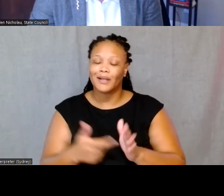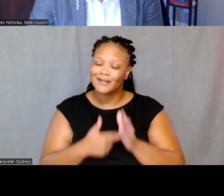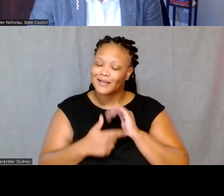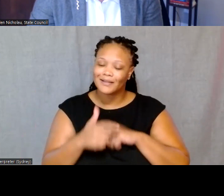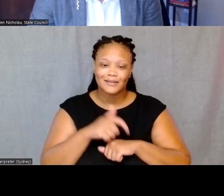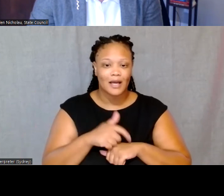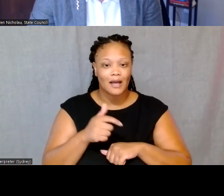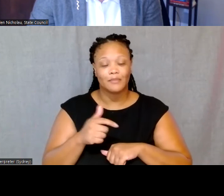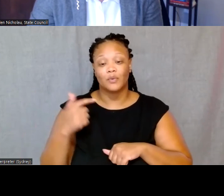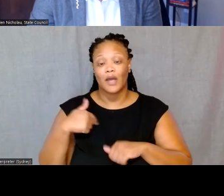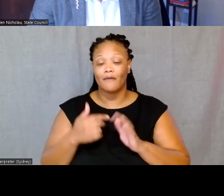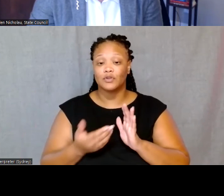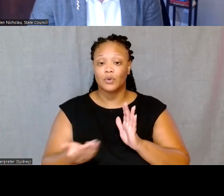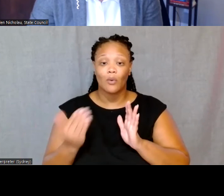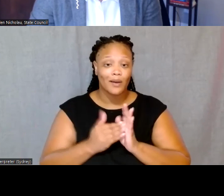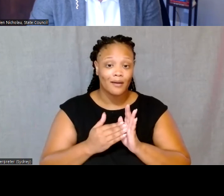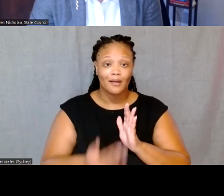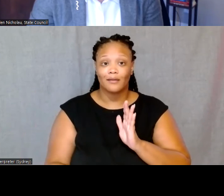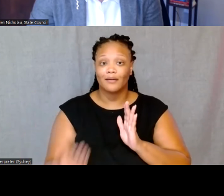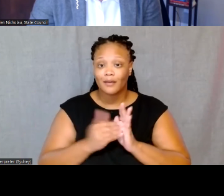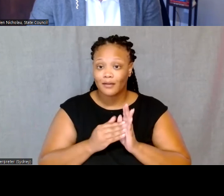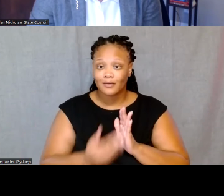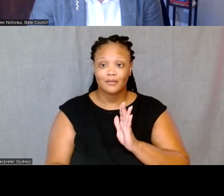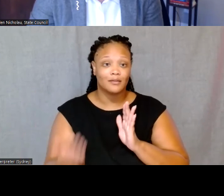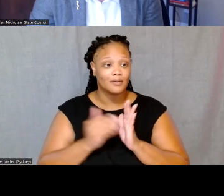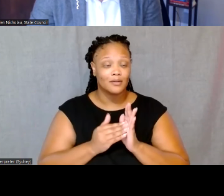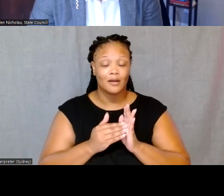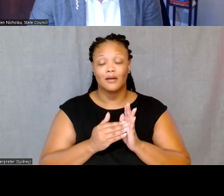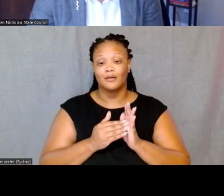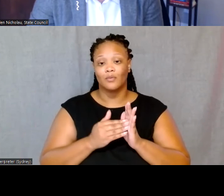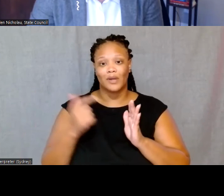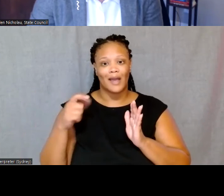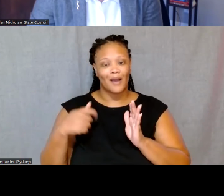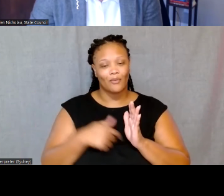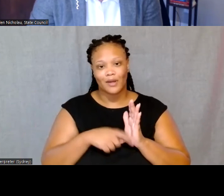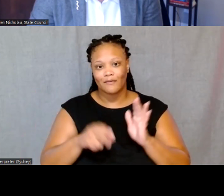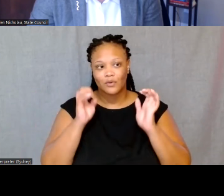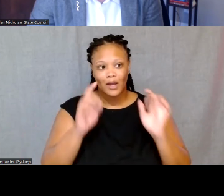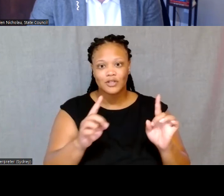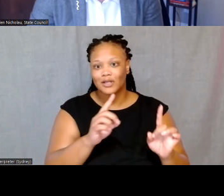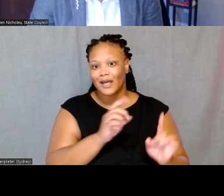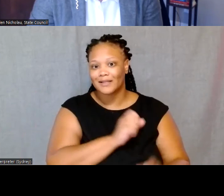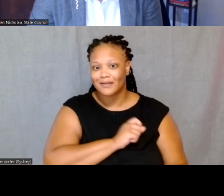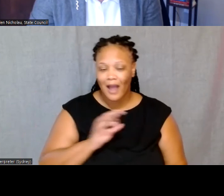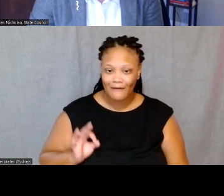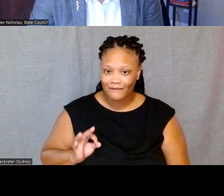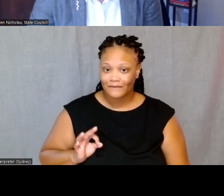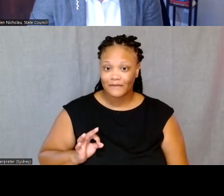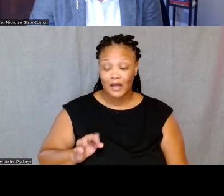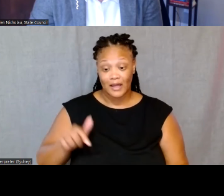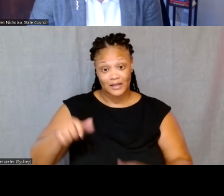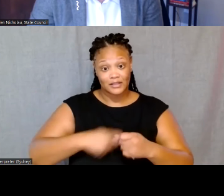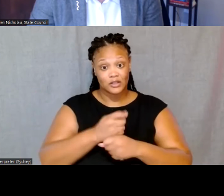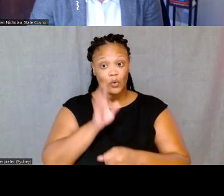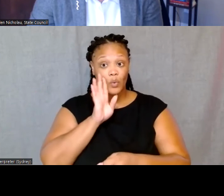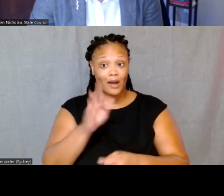are educating legislators and staff. This year is an election year. 30% of the legislators are going